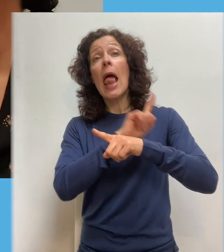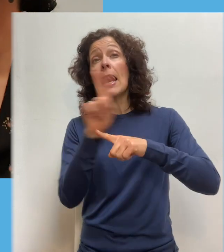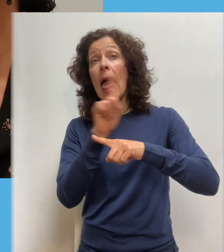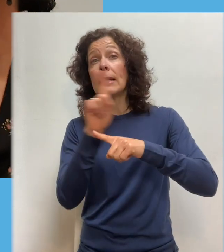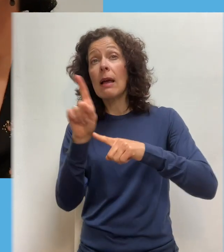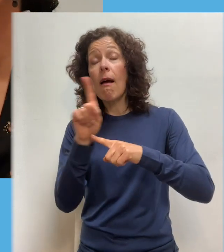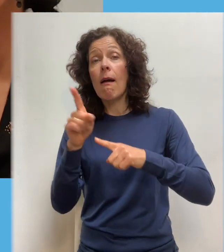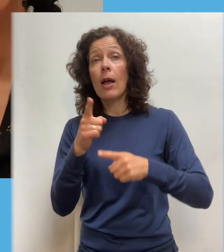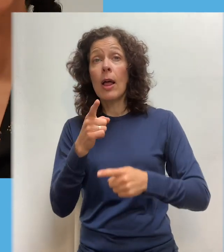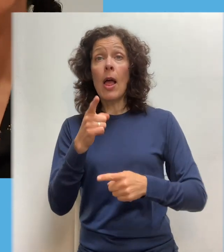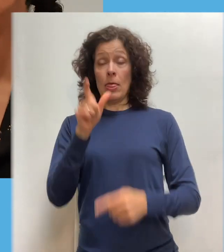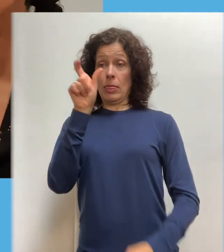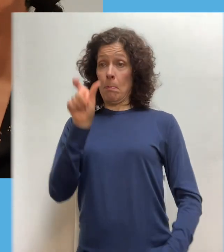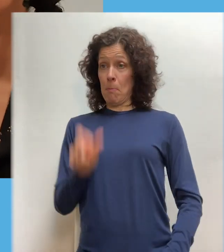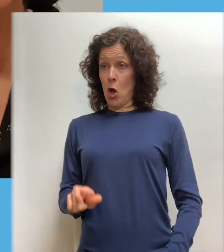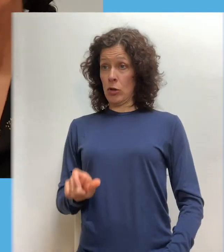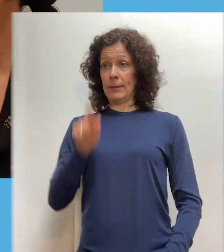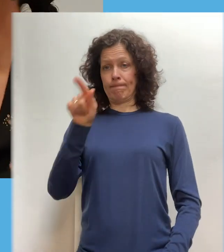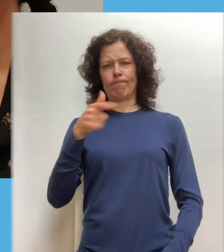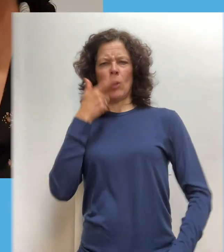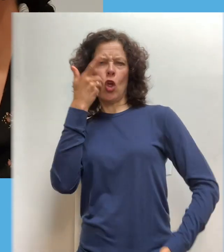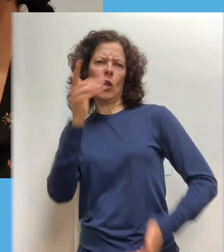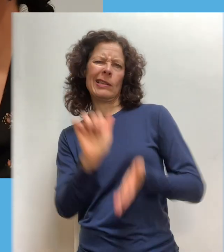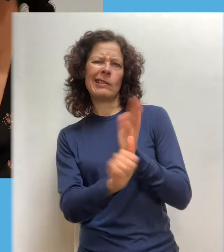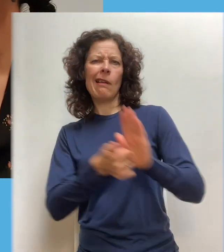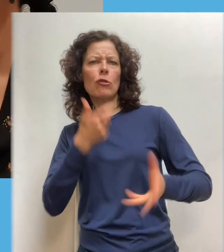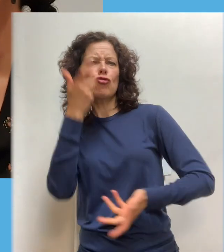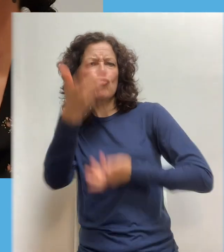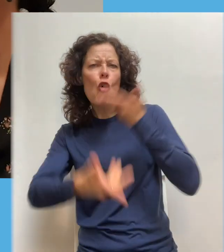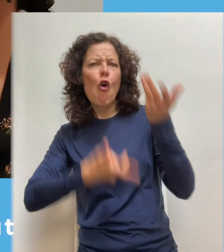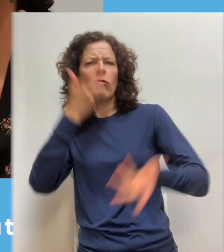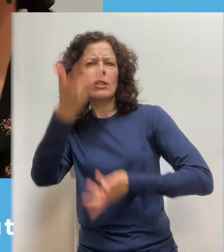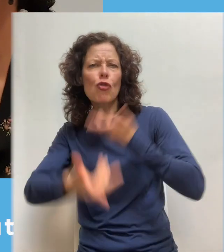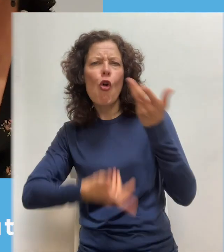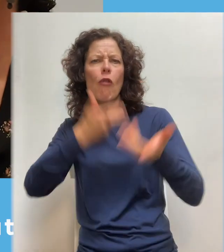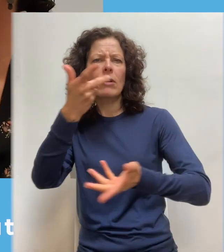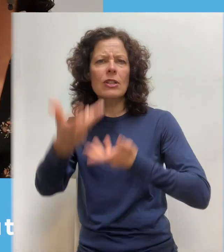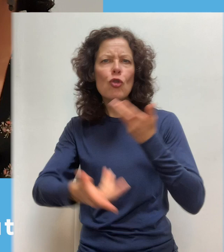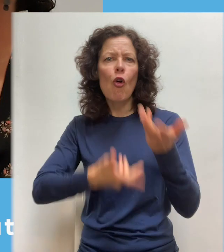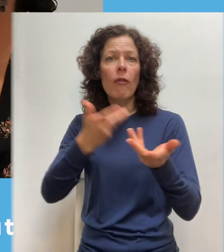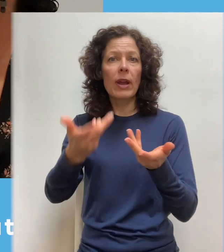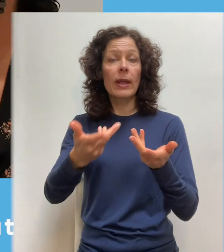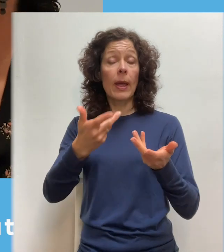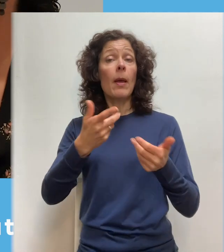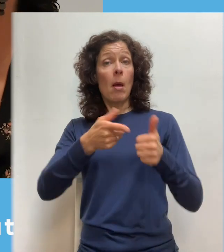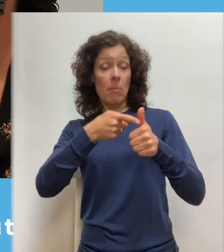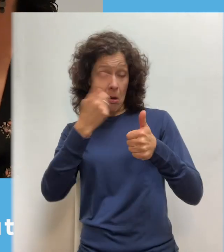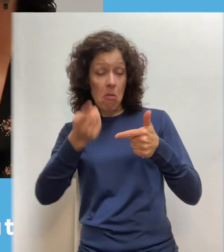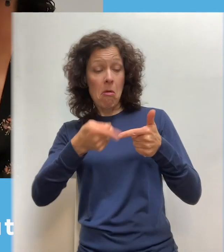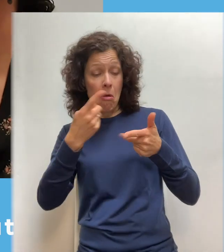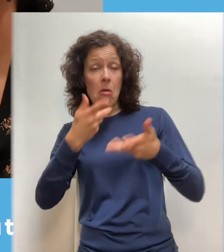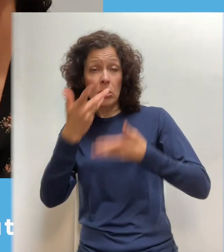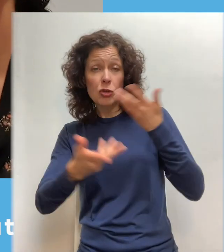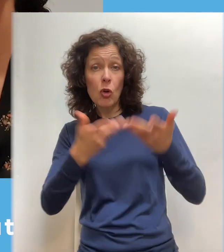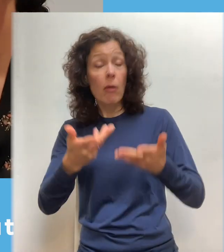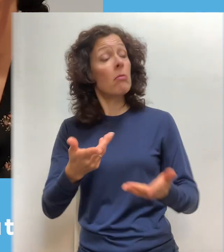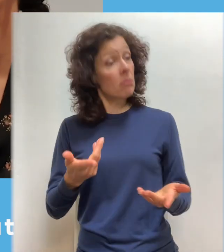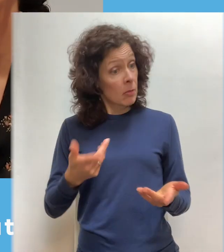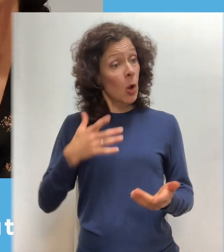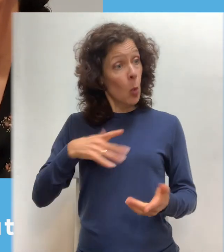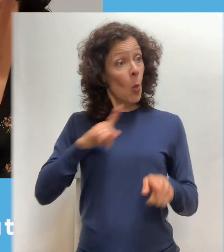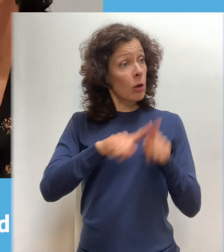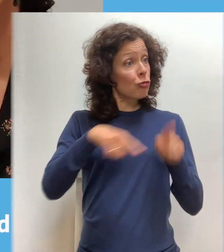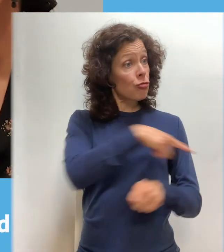Later, the storyteller took to the stage. After sharing a few tales, he asked if anyone else wanted a turn. Sonny was a